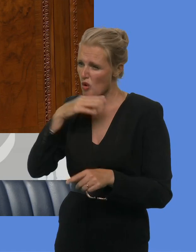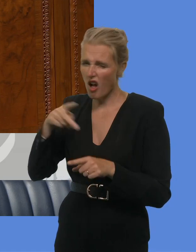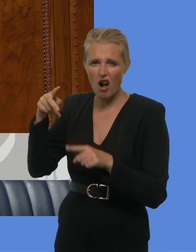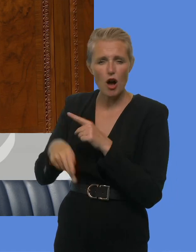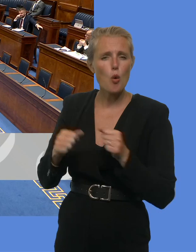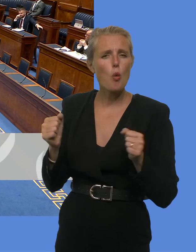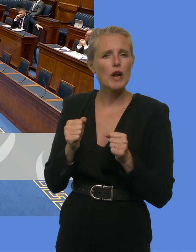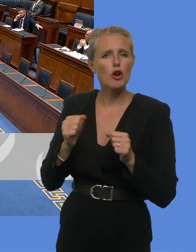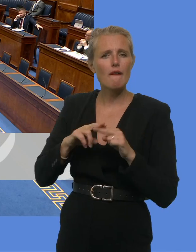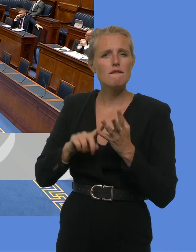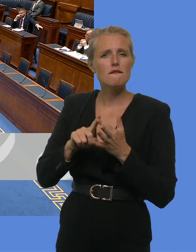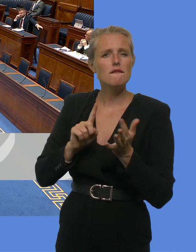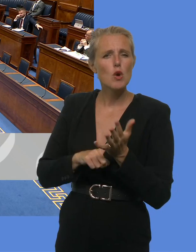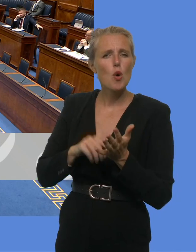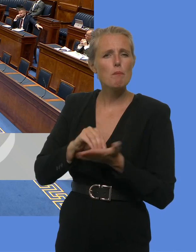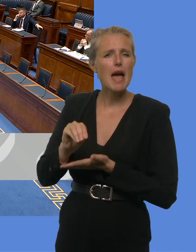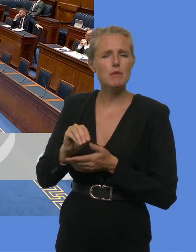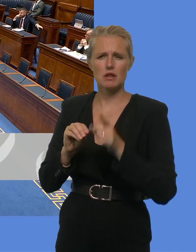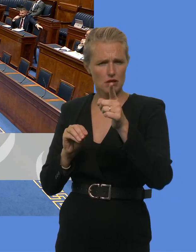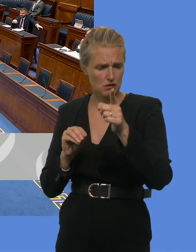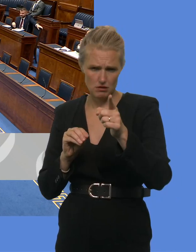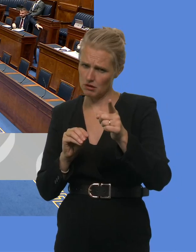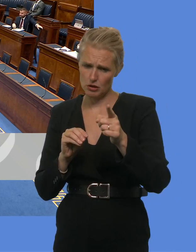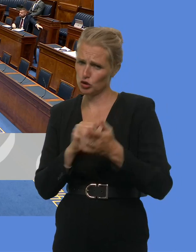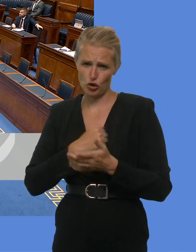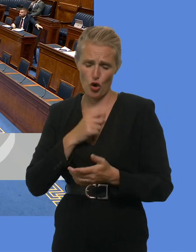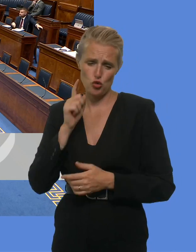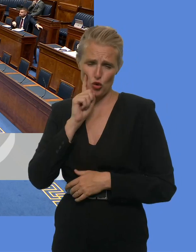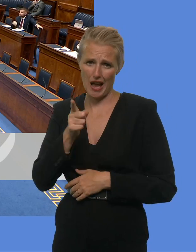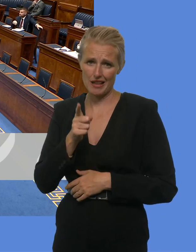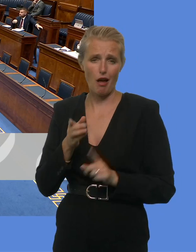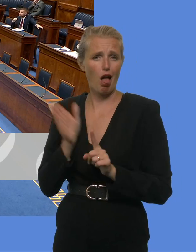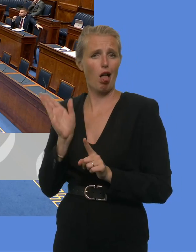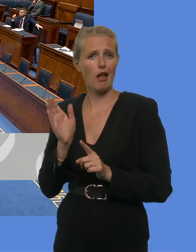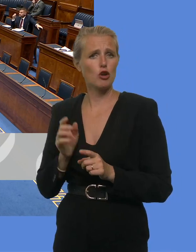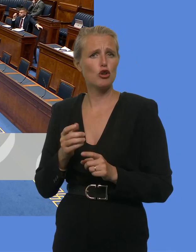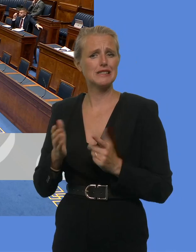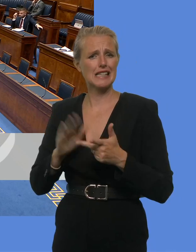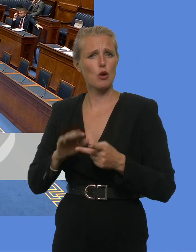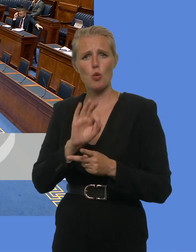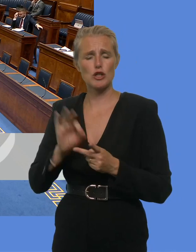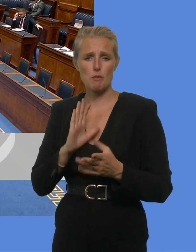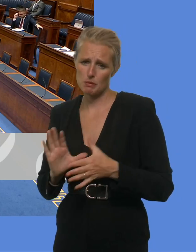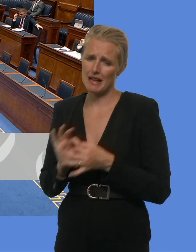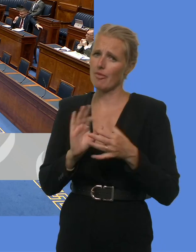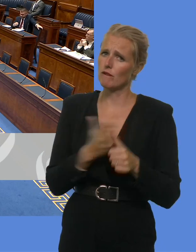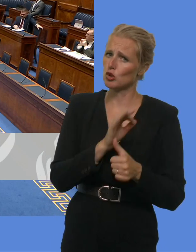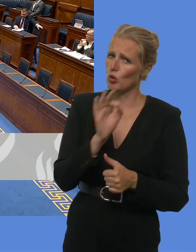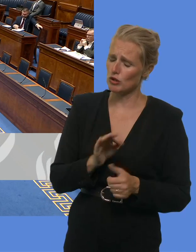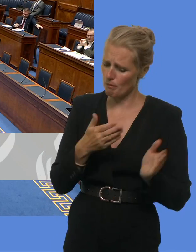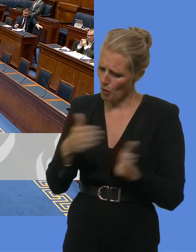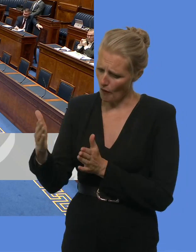payment? Supplementaries are supposed to be linked to the original question, so we'll move on to Barn Elliott. Thank you, Mr.